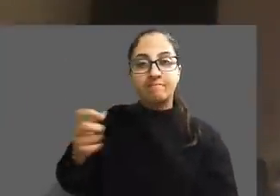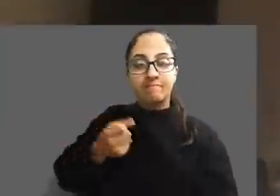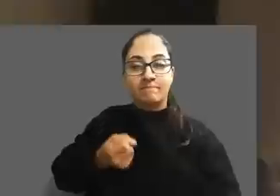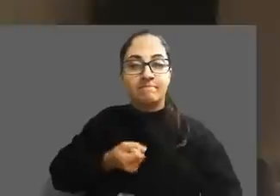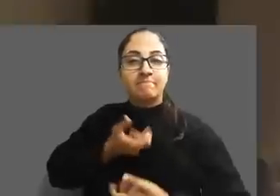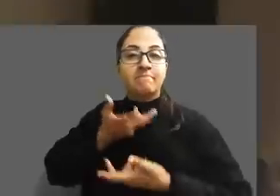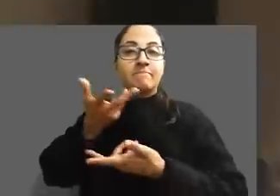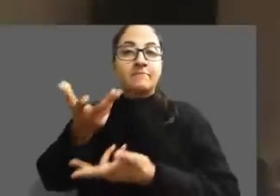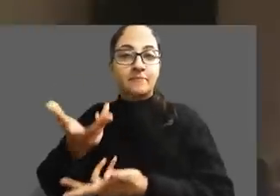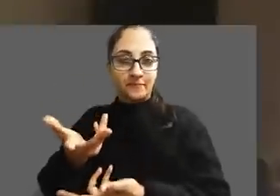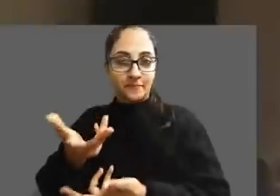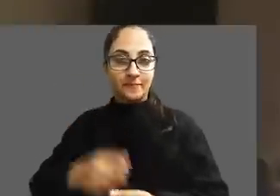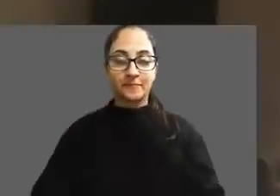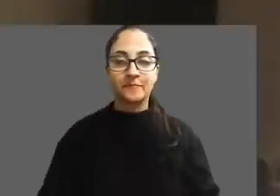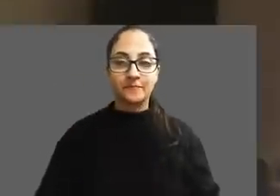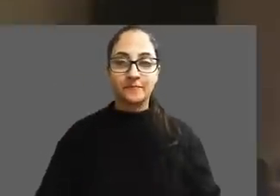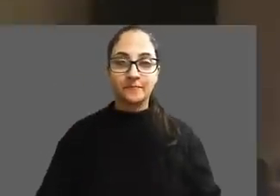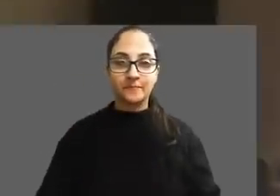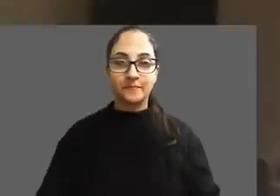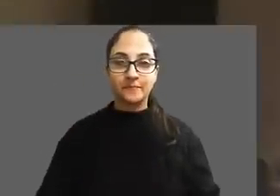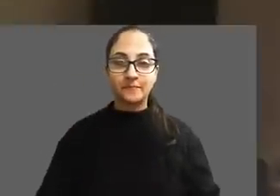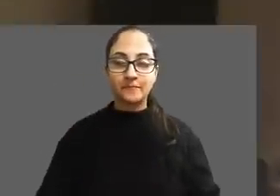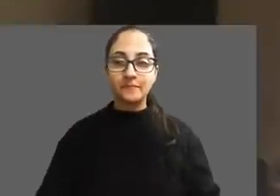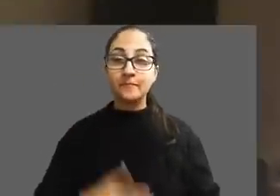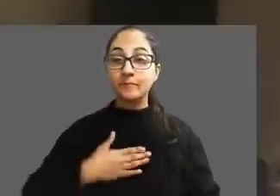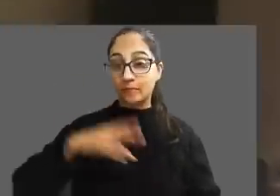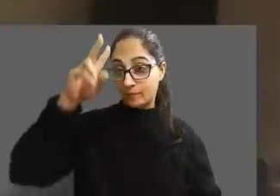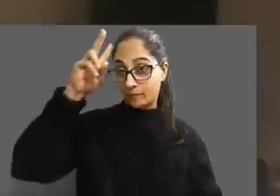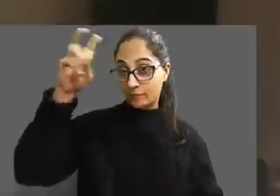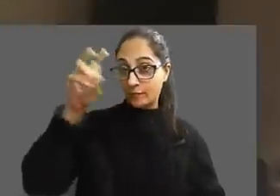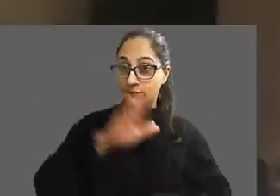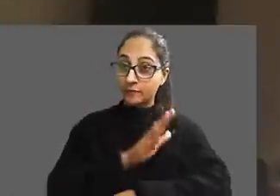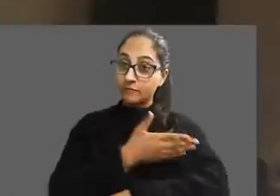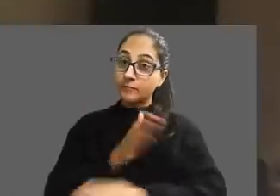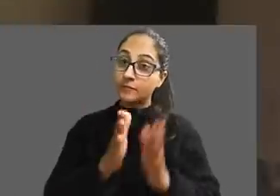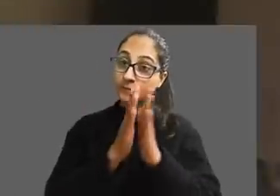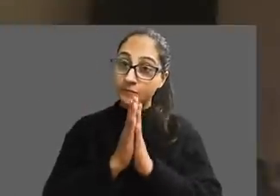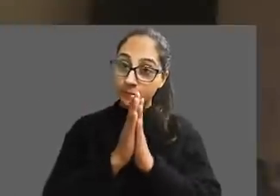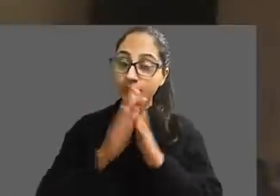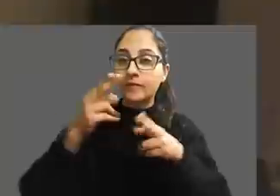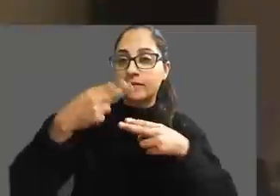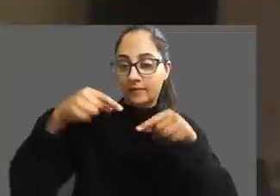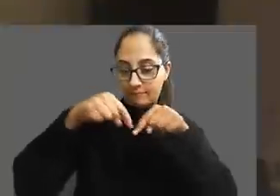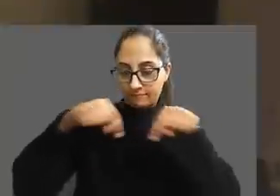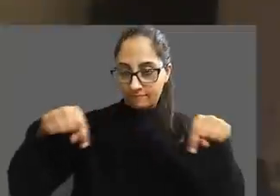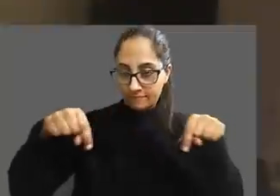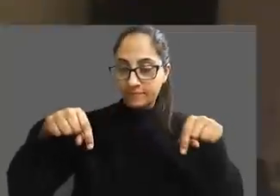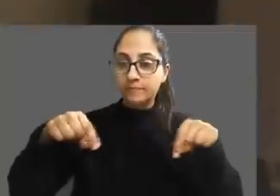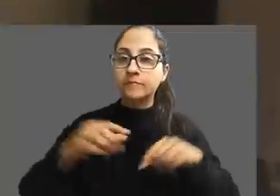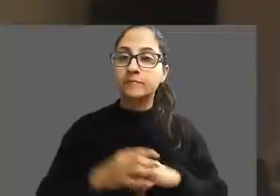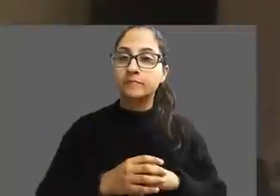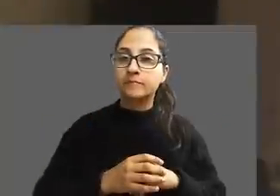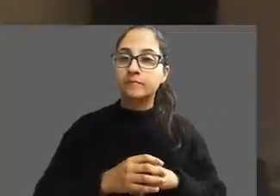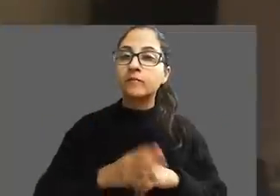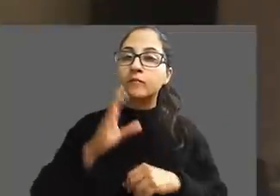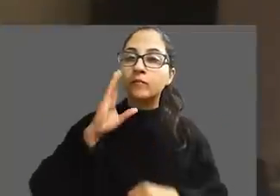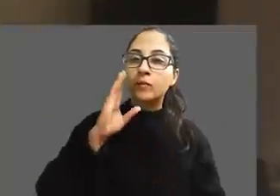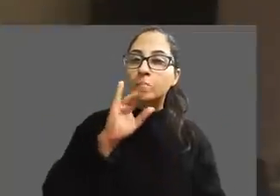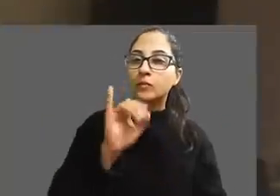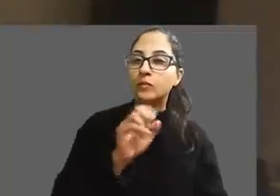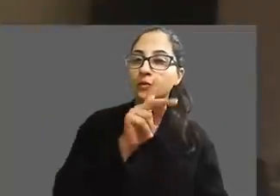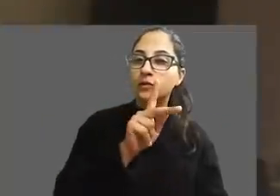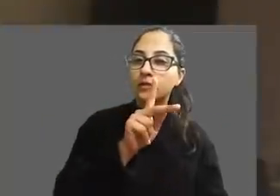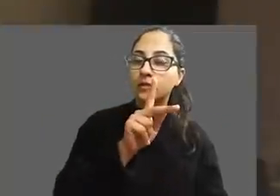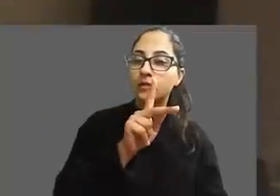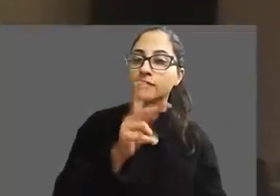Nagari Mahe, because this is often the Gatpa Kinan that is recited back home, but most importantly, it reminds me of the taste